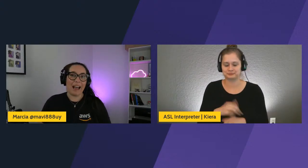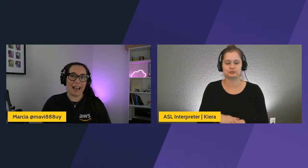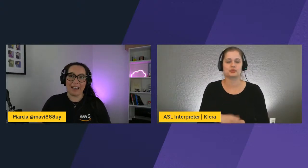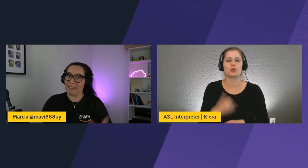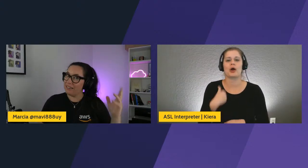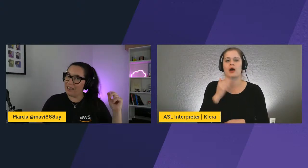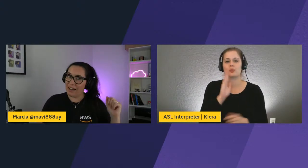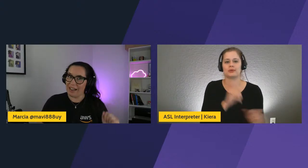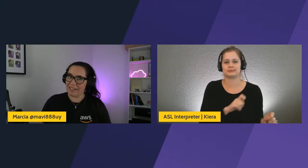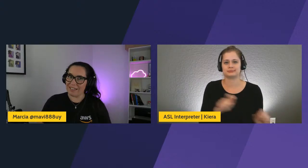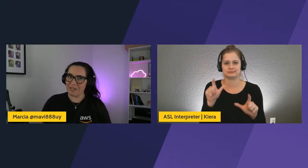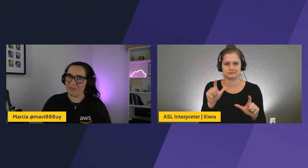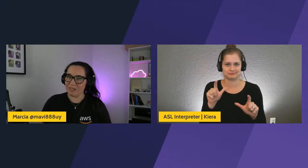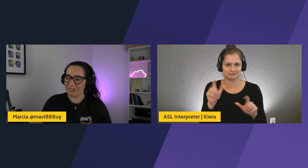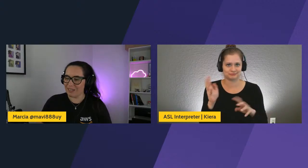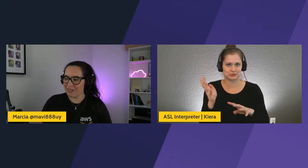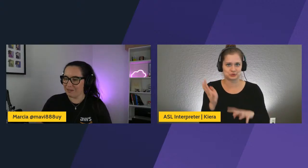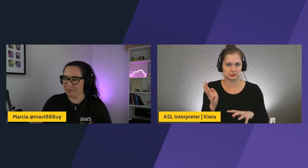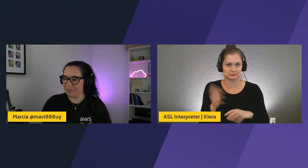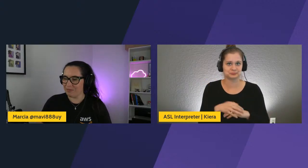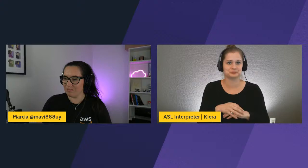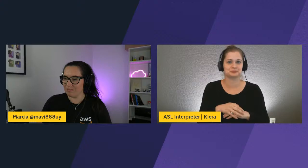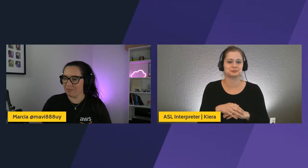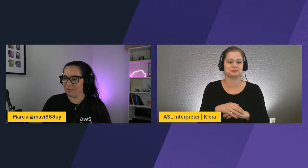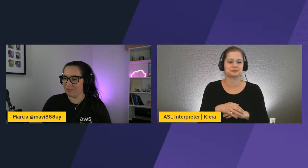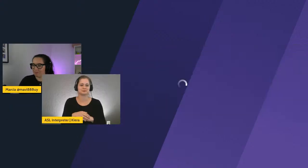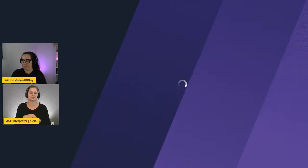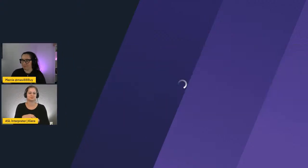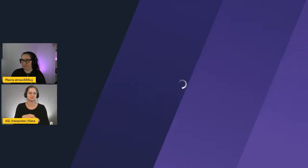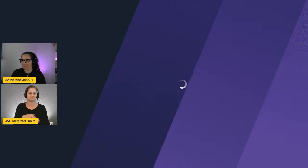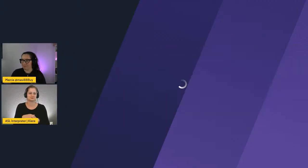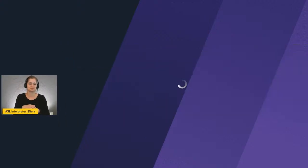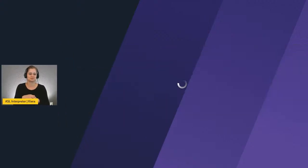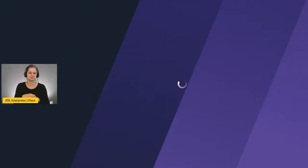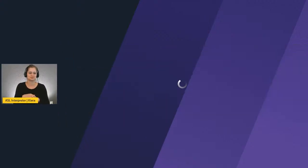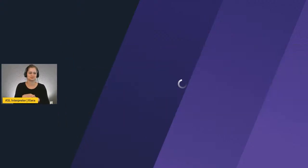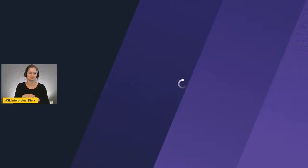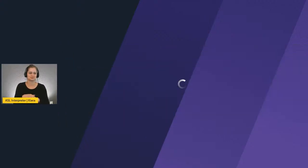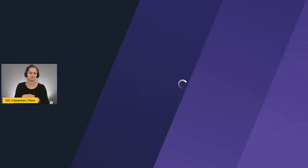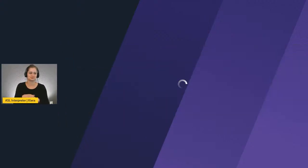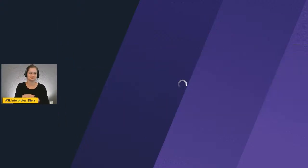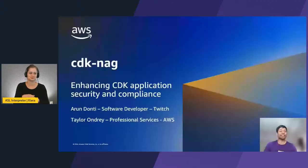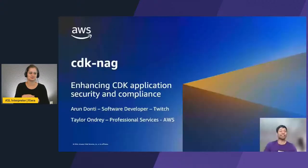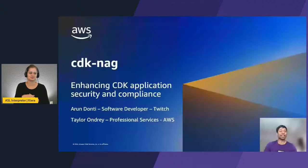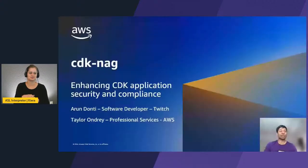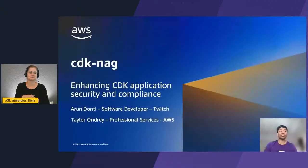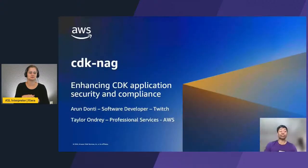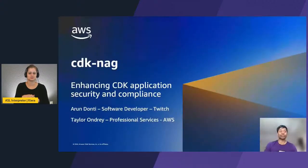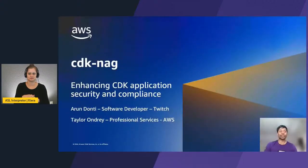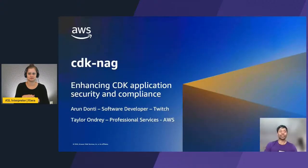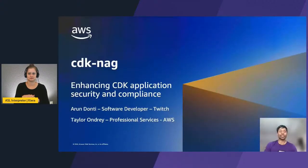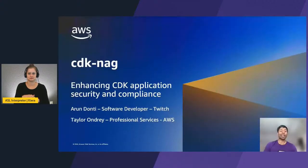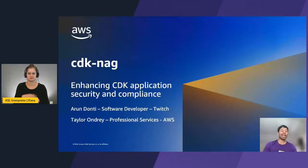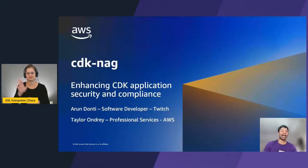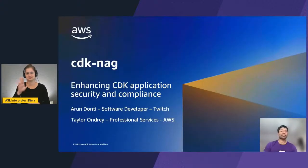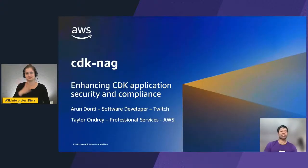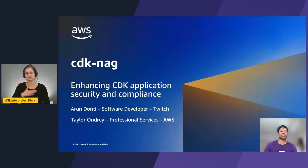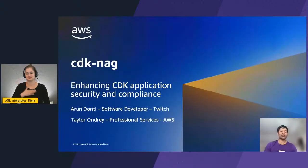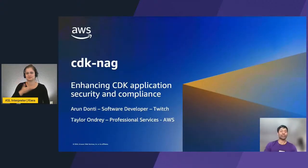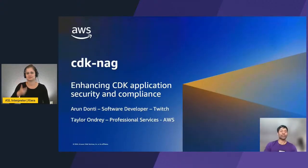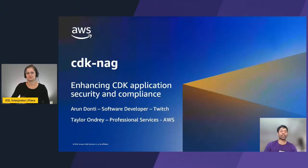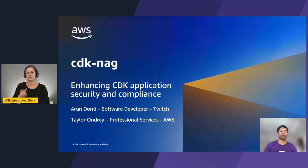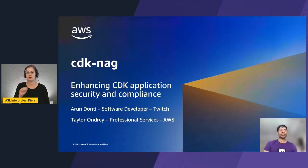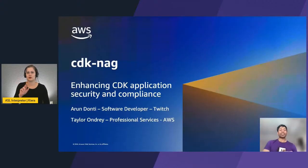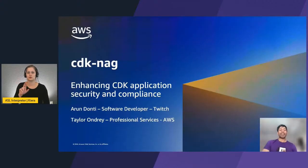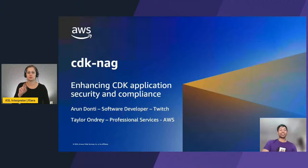and I see you after the talk. My name is Arun Donti, and I'm a